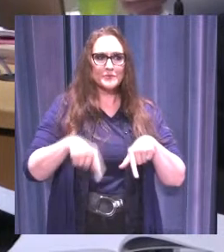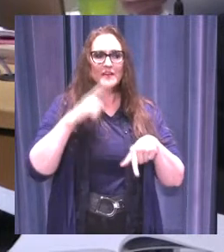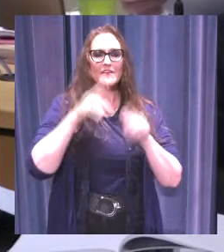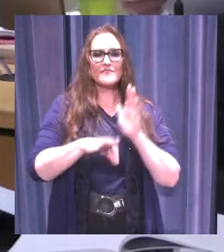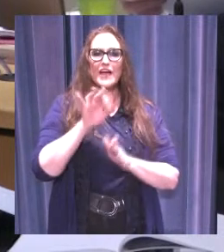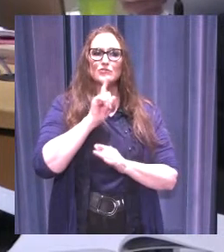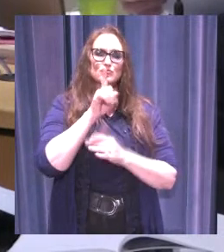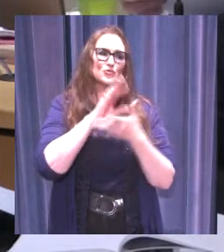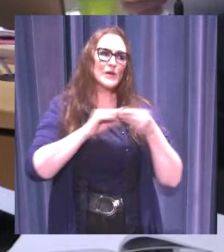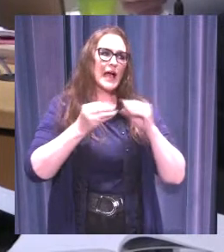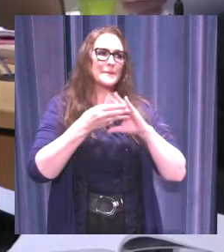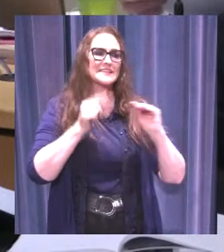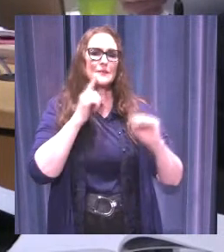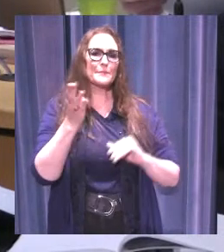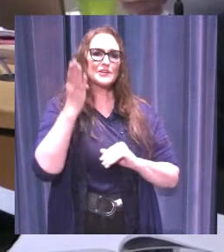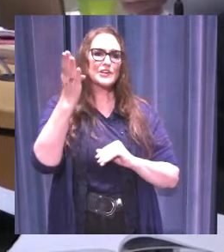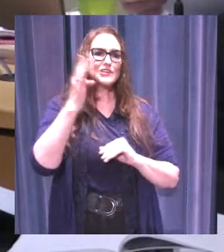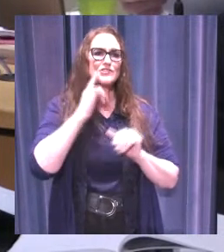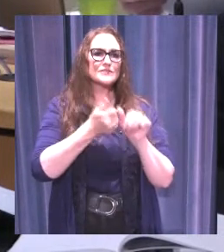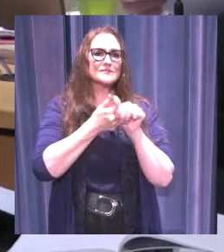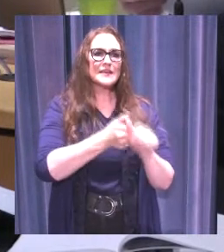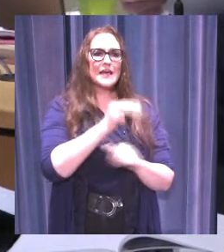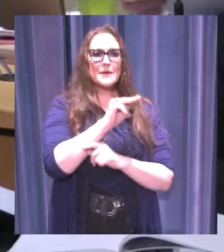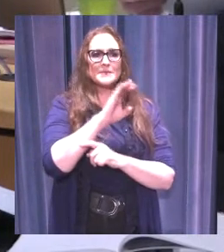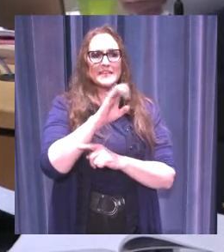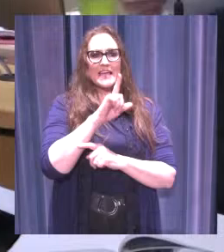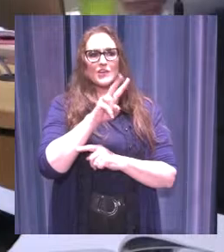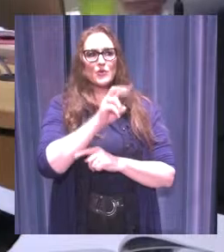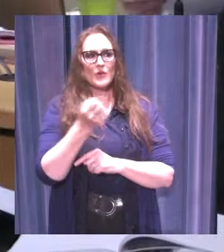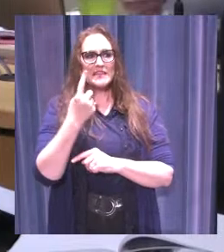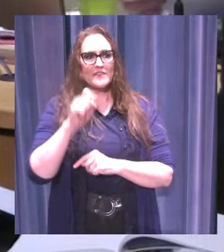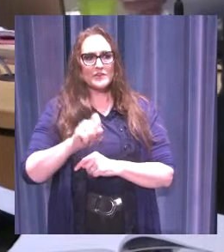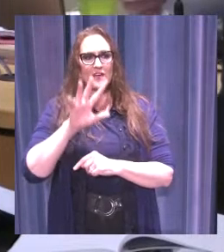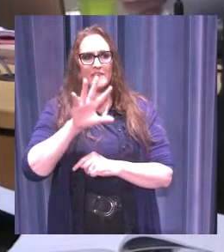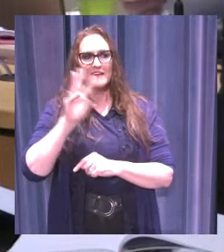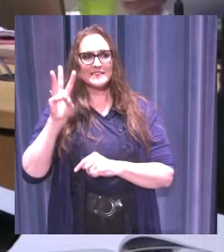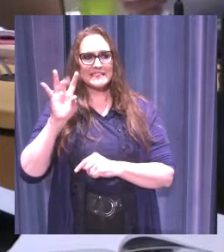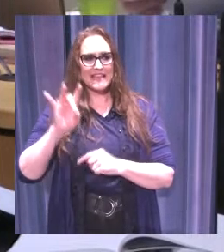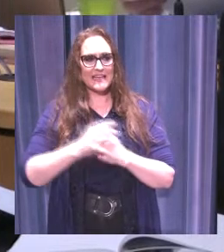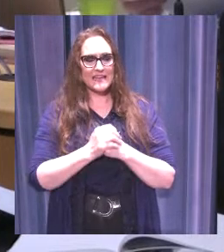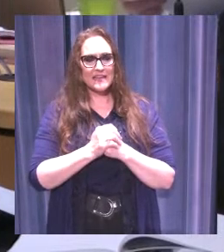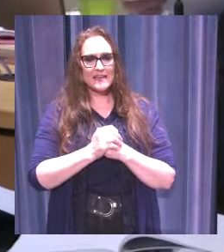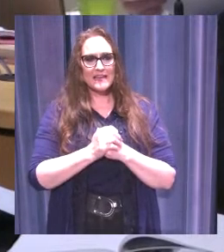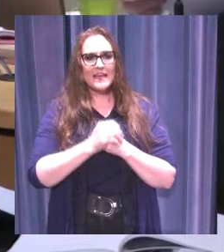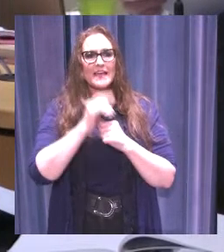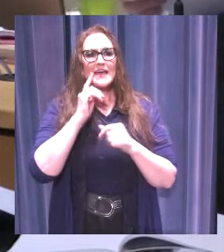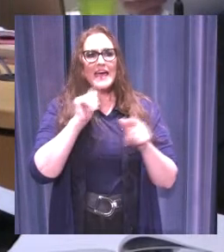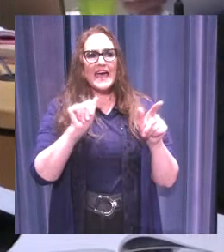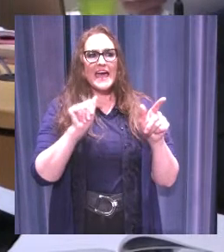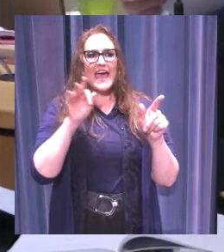true copies of the petition pursuant to MCL 211.56A, affidavit of